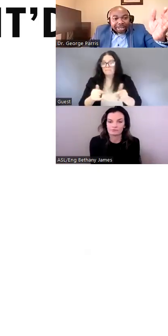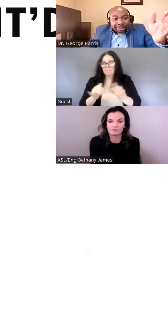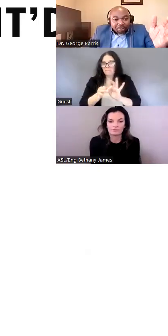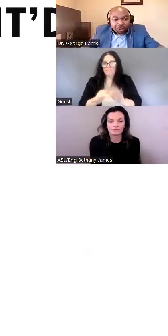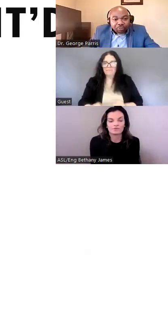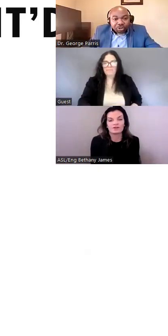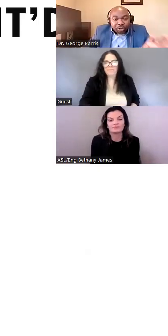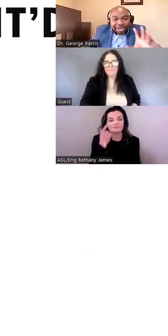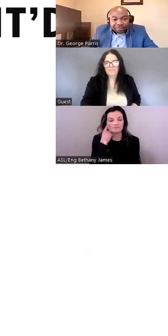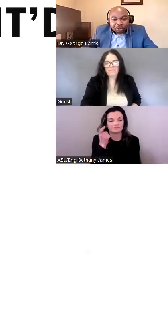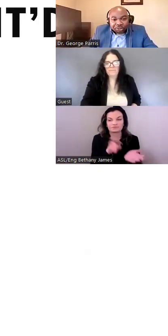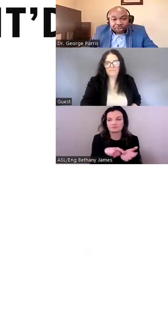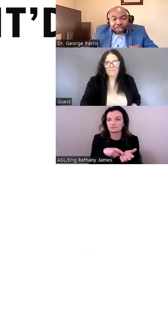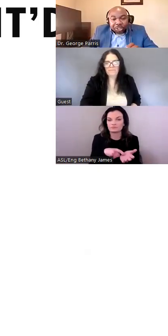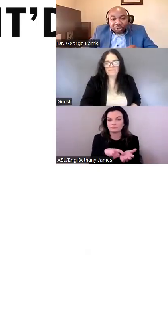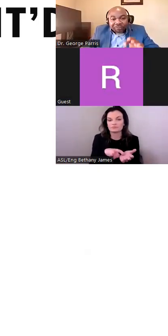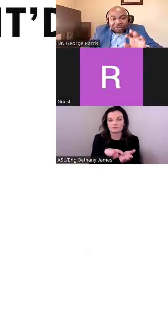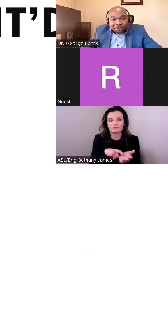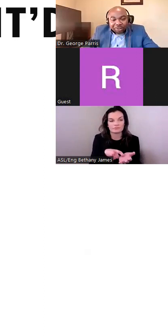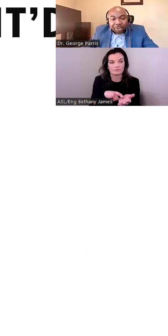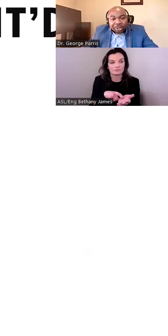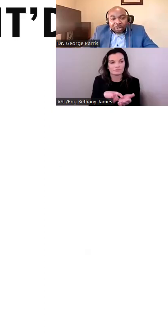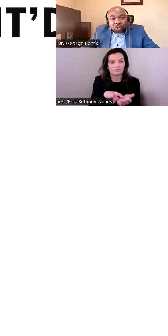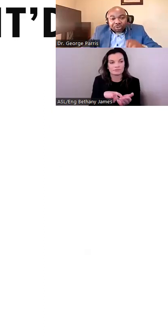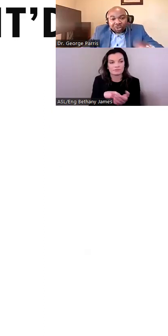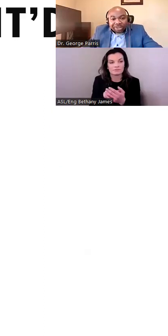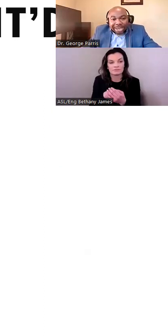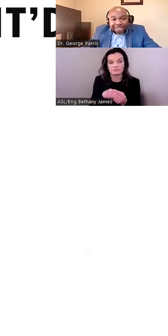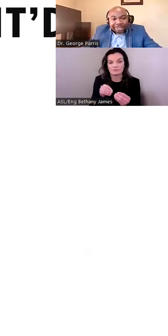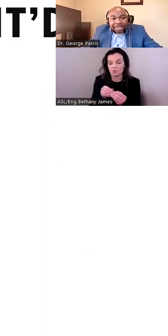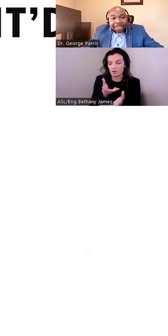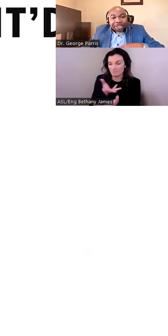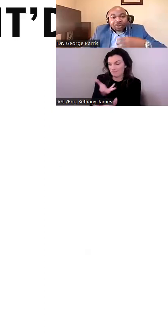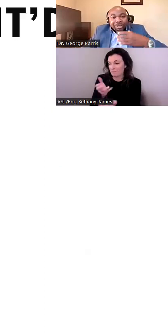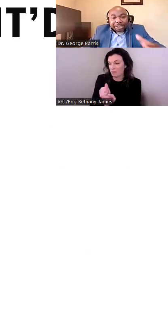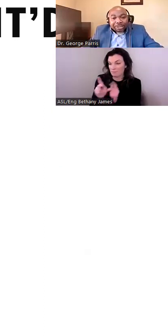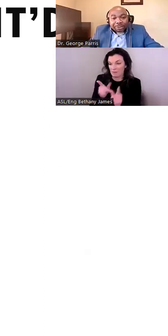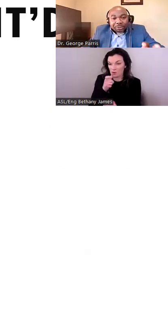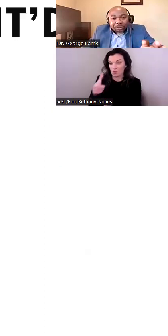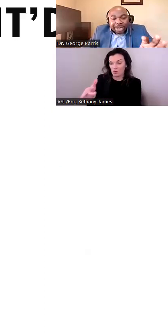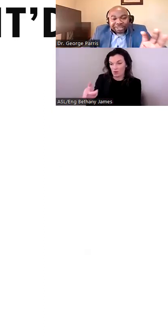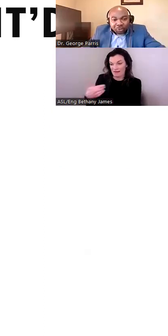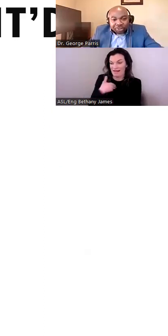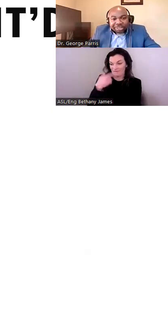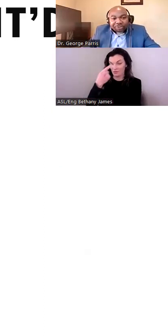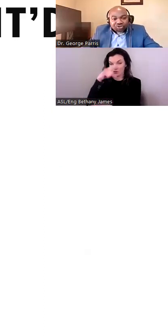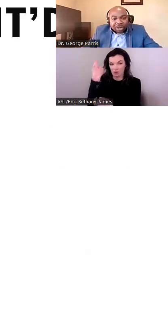Recognize the more prolonged exposure you have to people who are traumatized, you are likely to expose yourself to